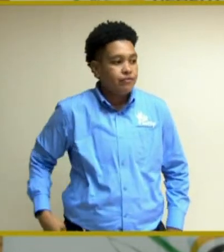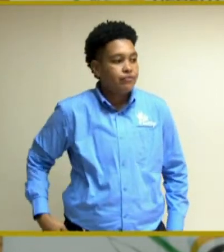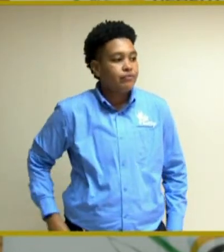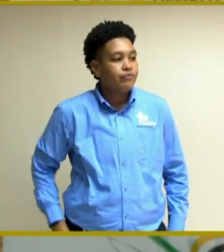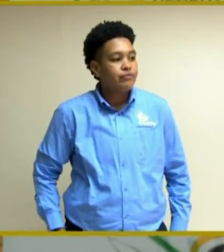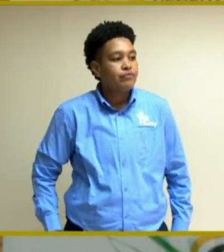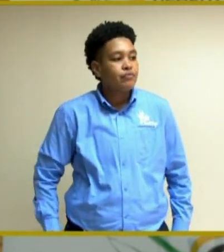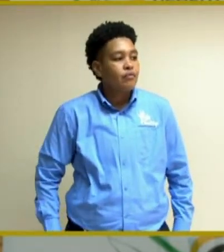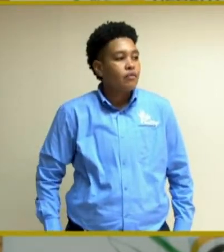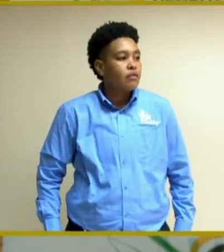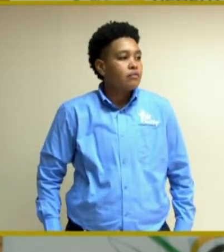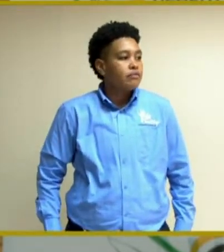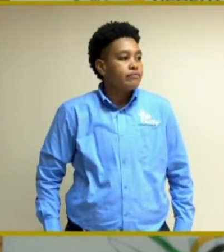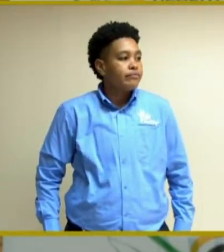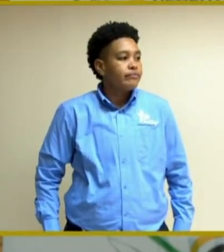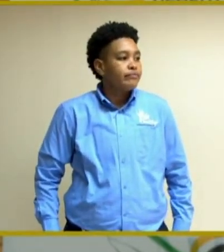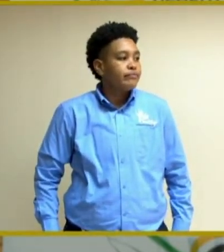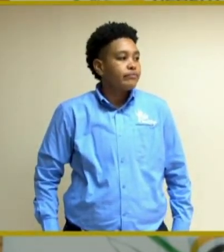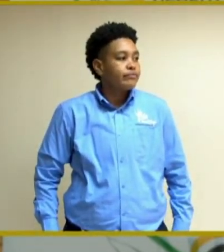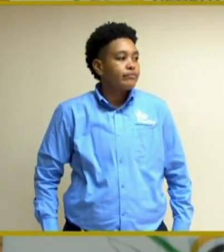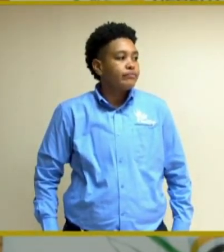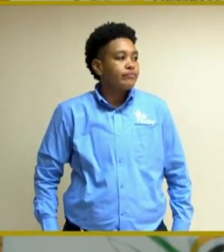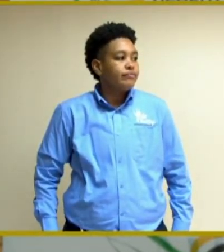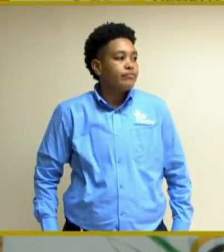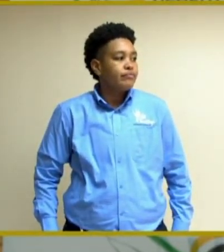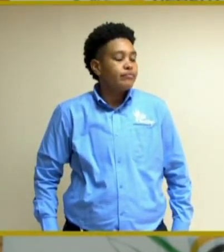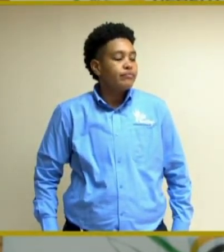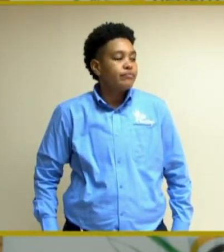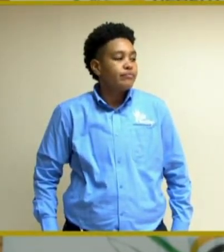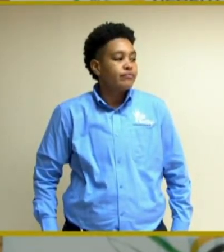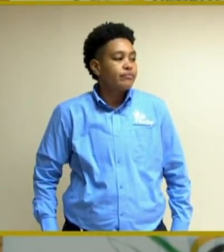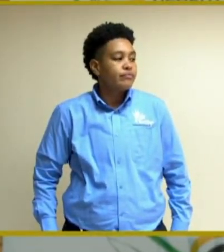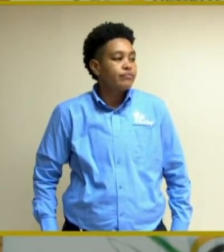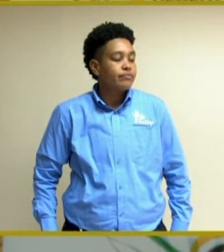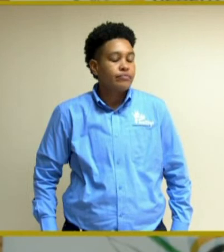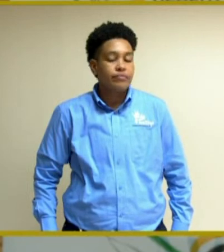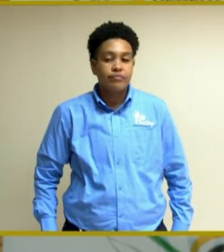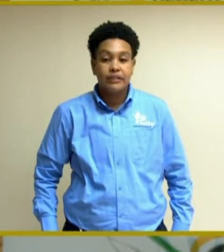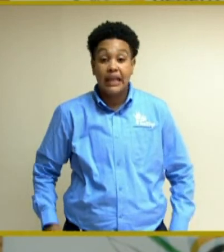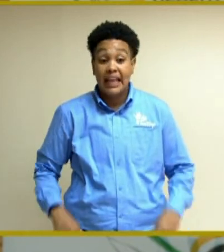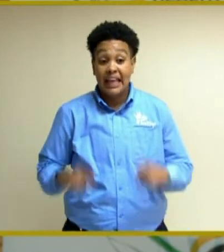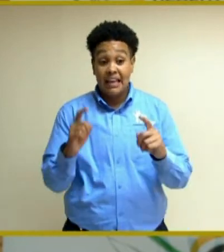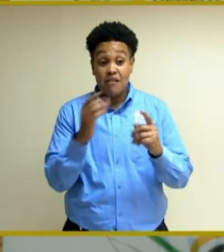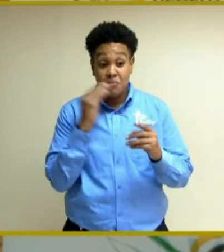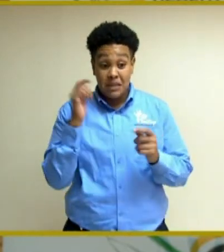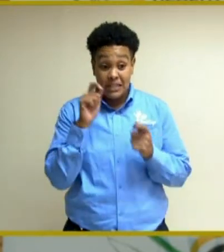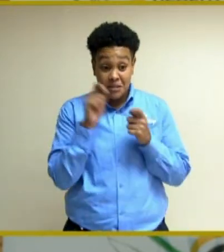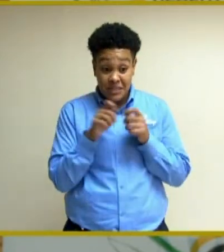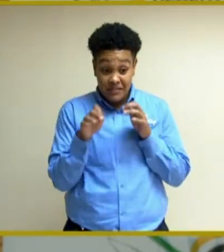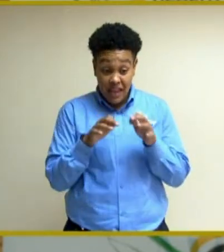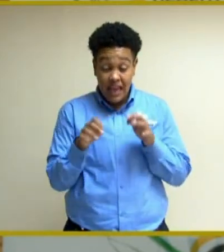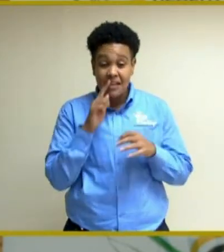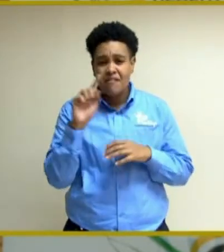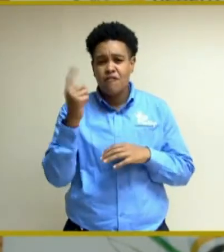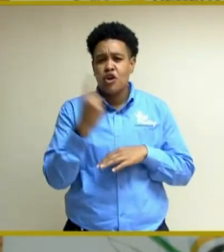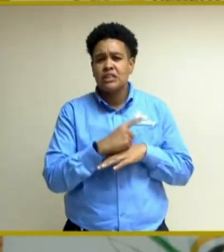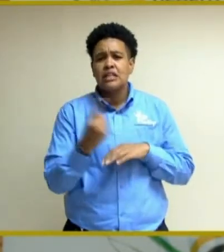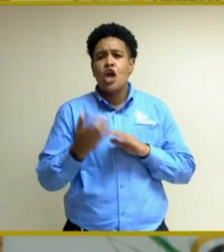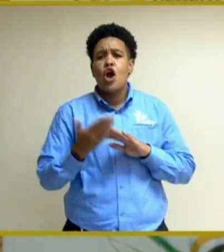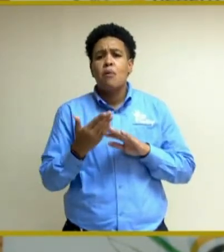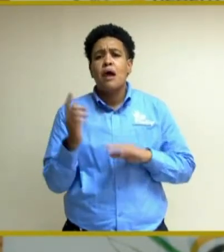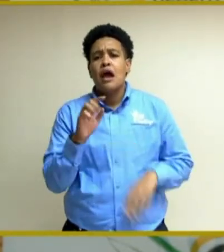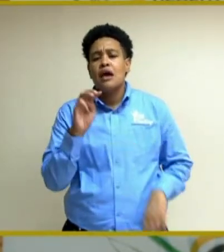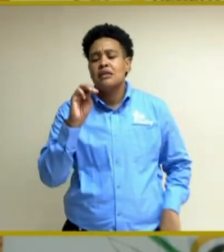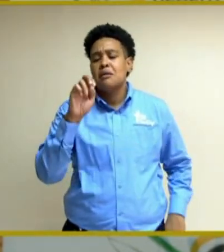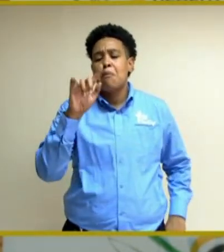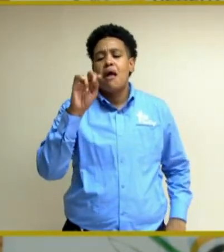To give us some better particulars on the day one operation, I'm going to ask Dr. Melody Ennis,